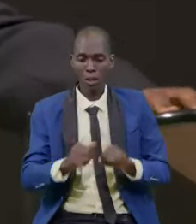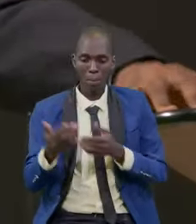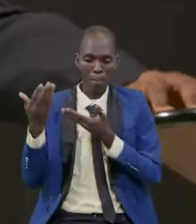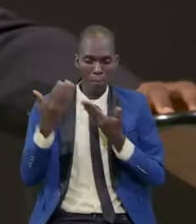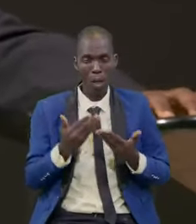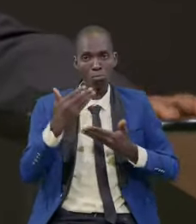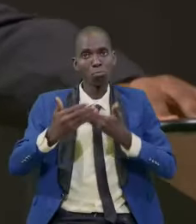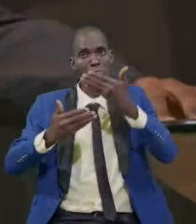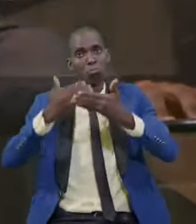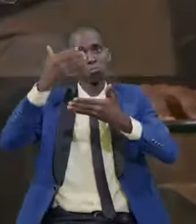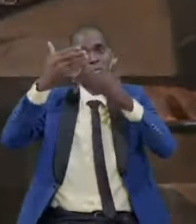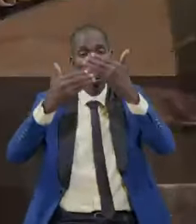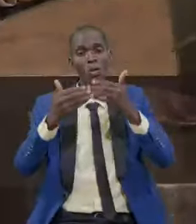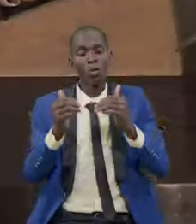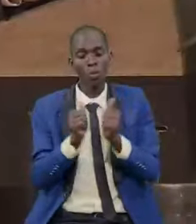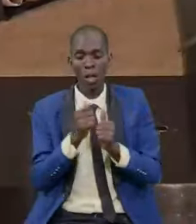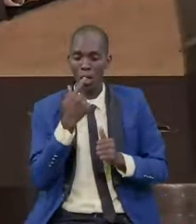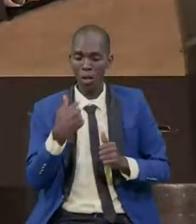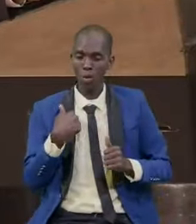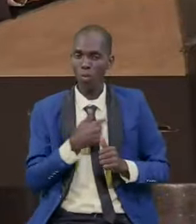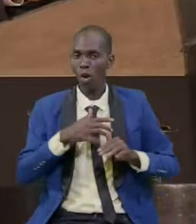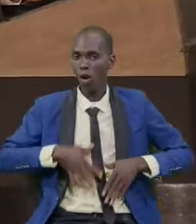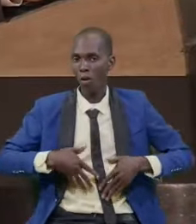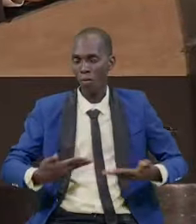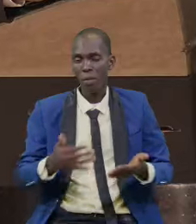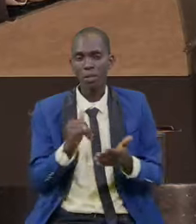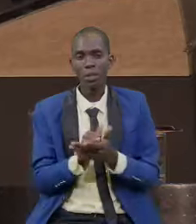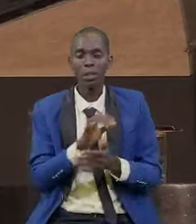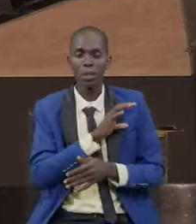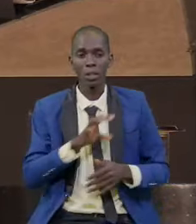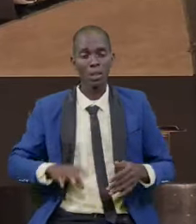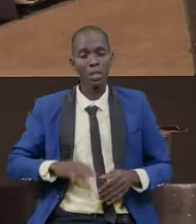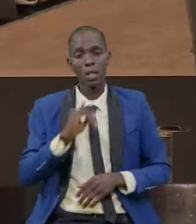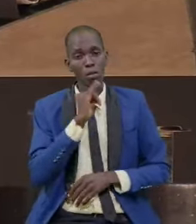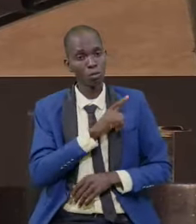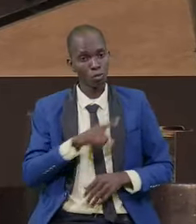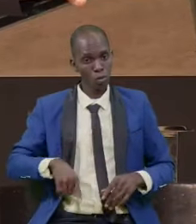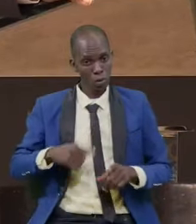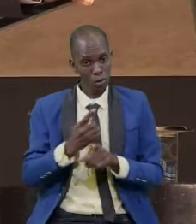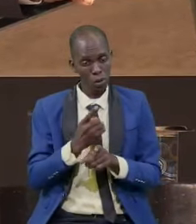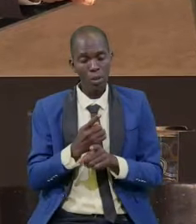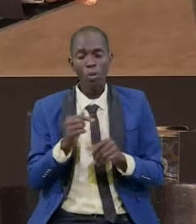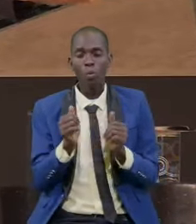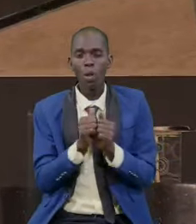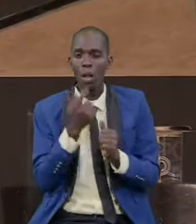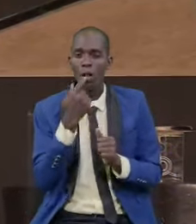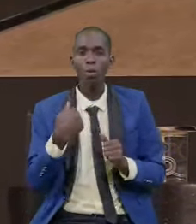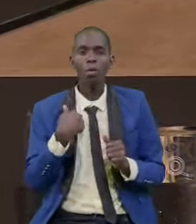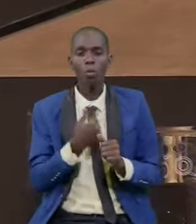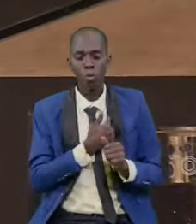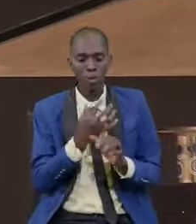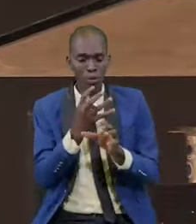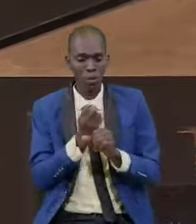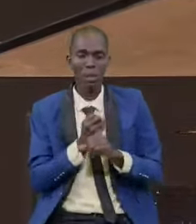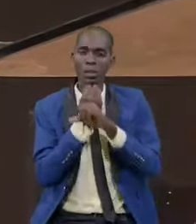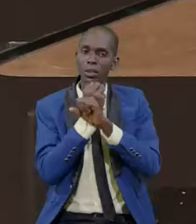with the tongue we confess that Christ is Lord. With the tongue, we get salvation. With the tongue,